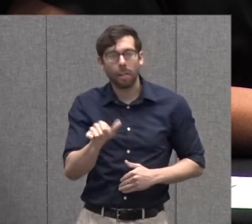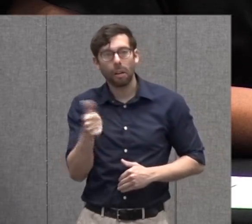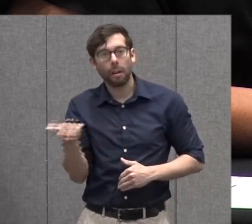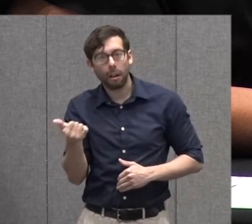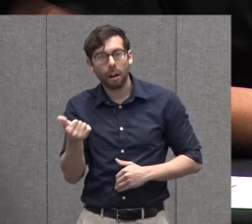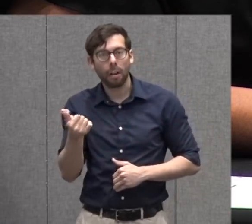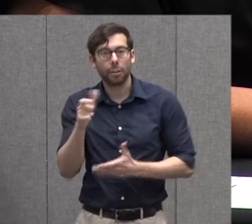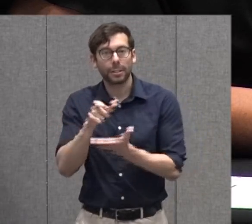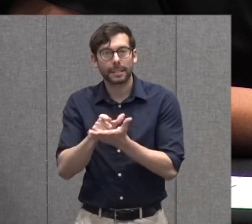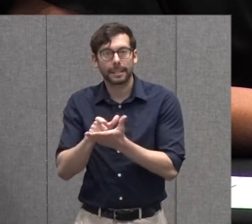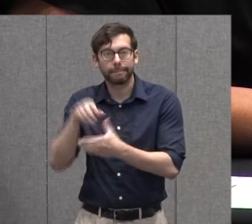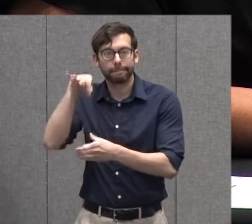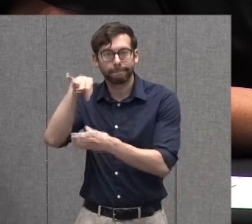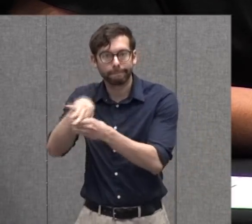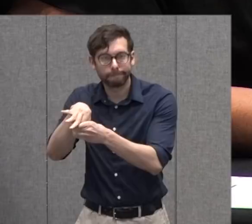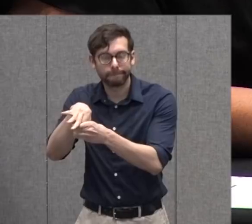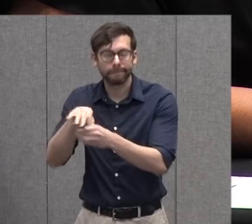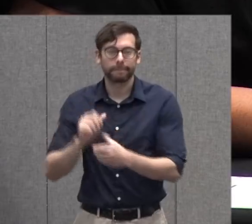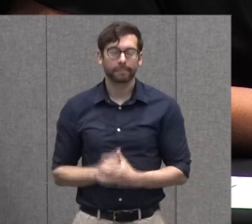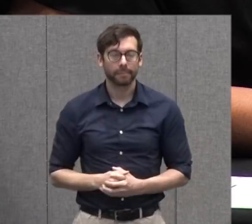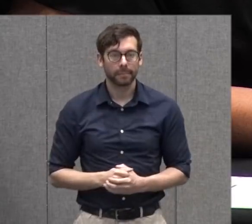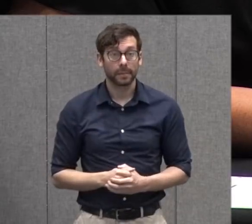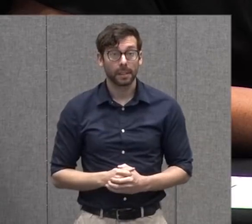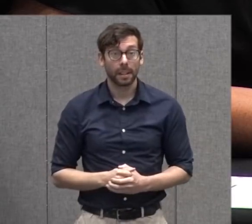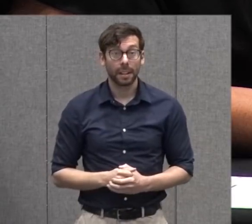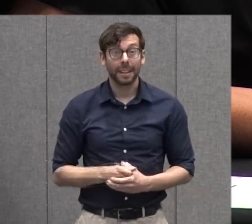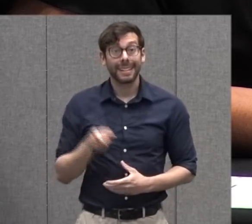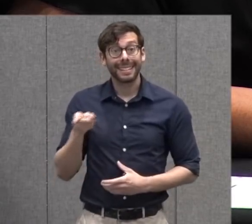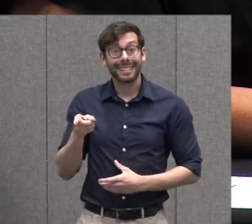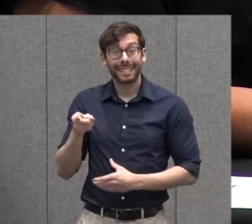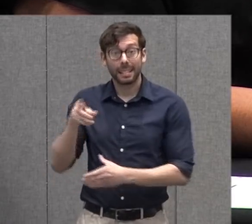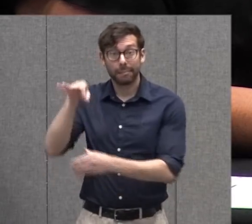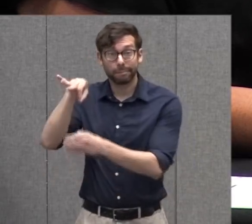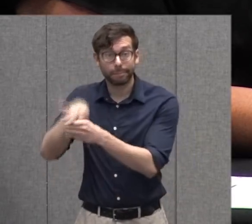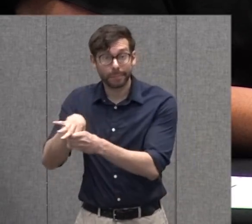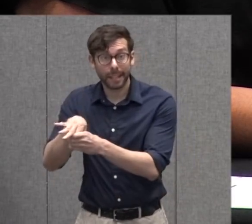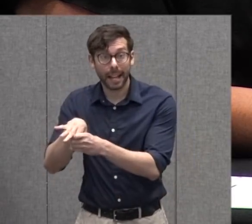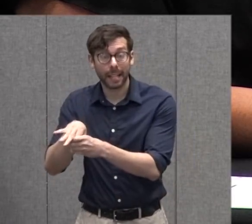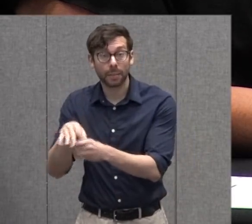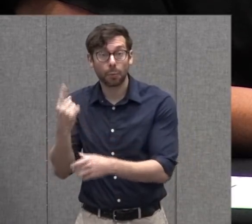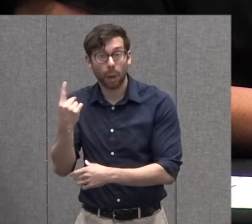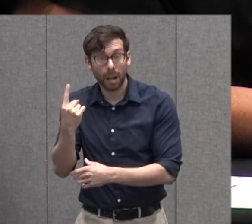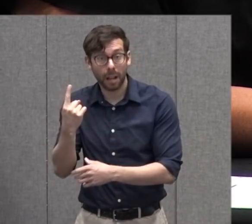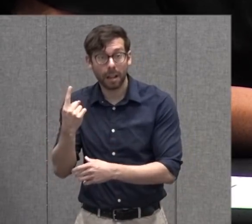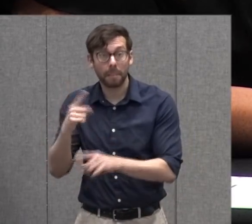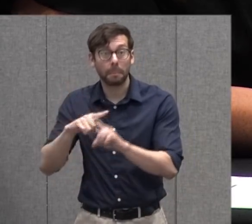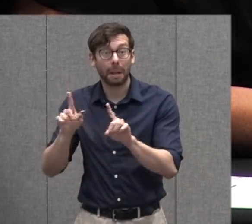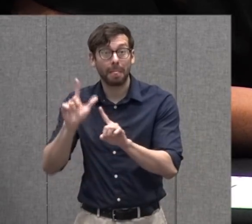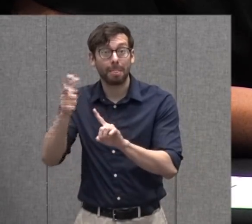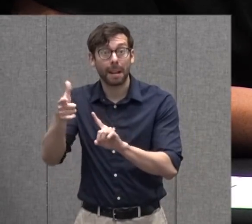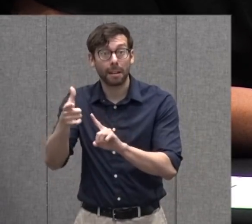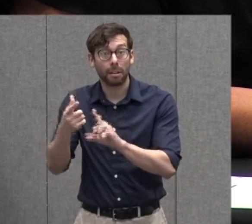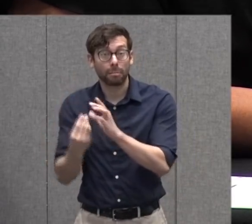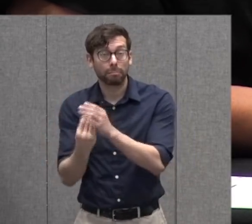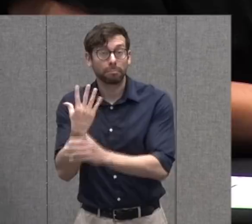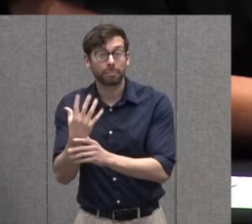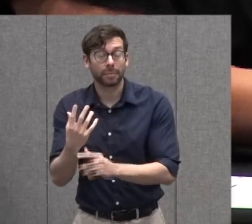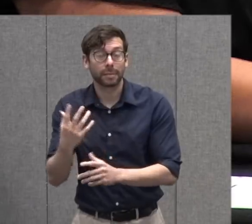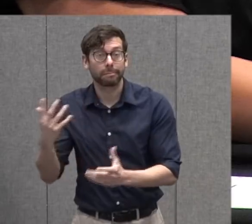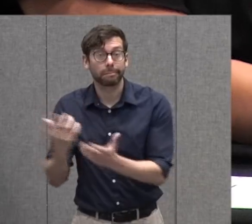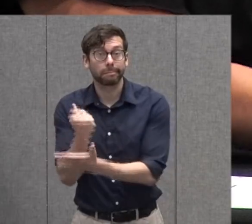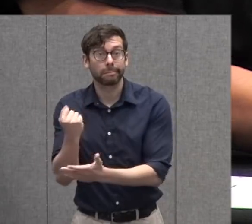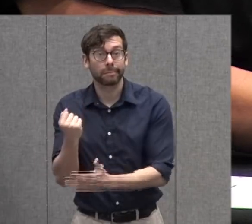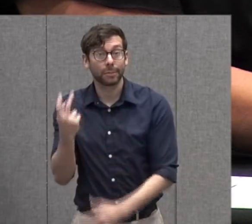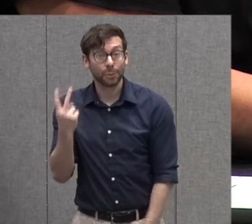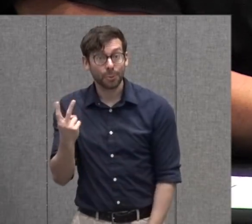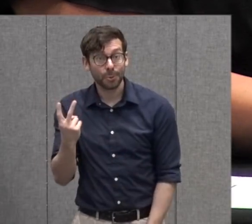he buried 1 and he got 2. Is that double? It is. I wonder what